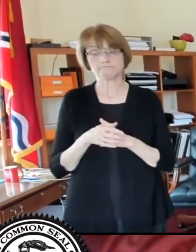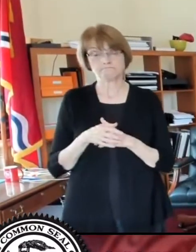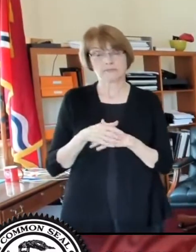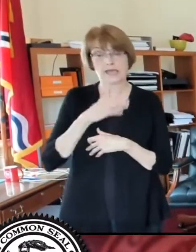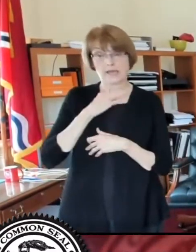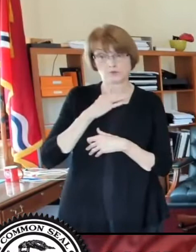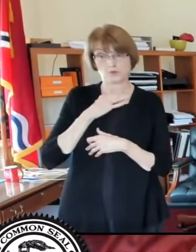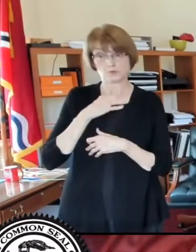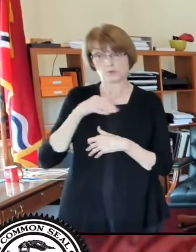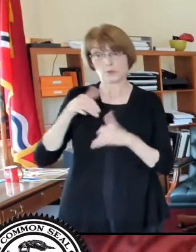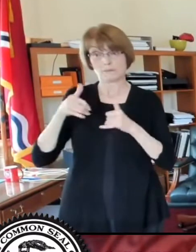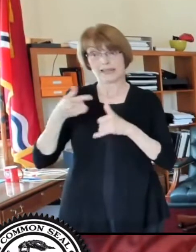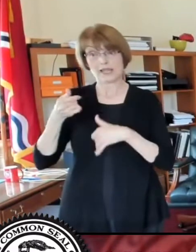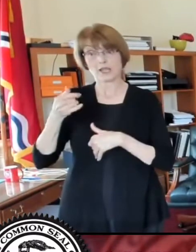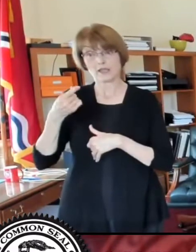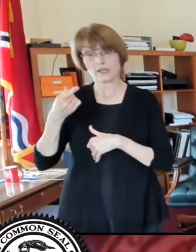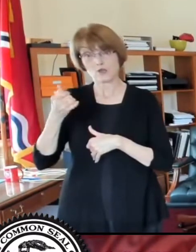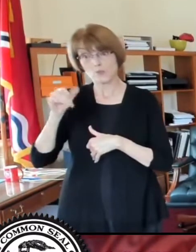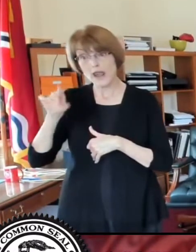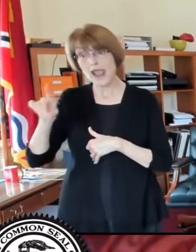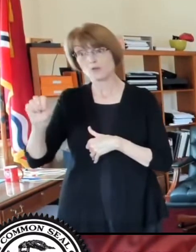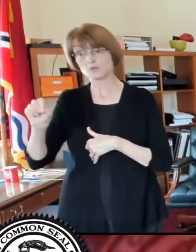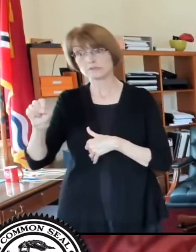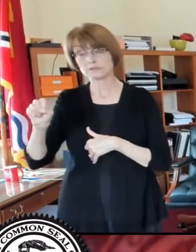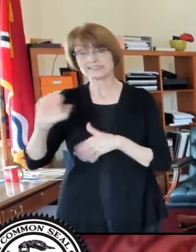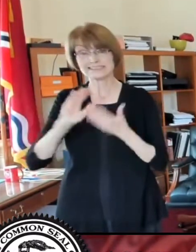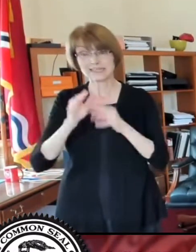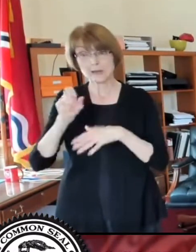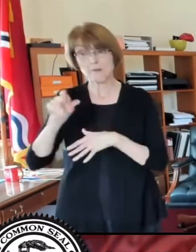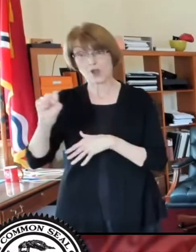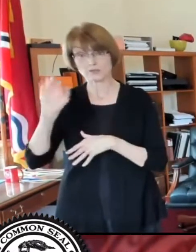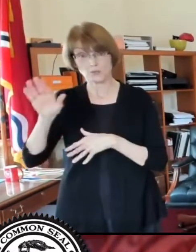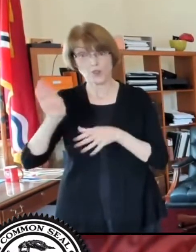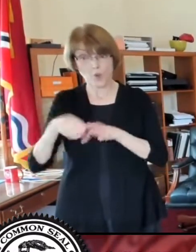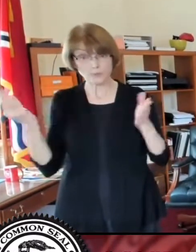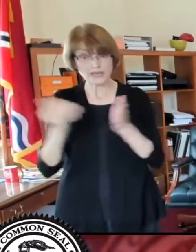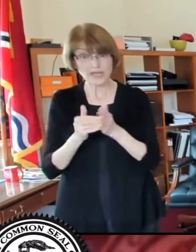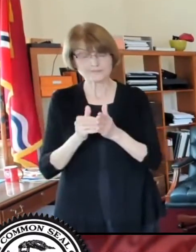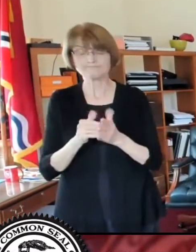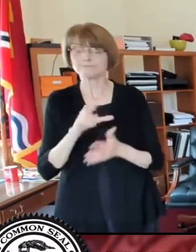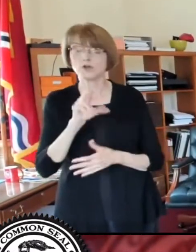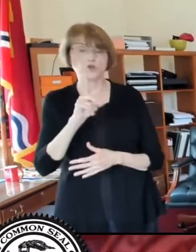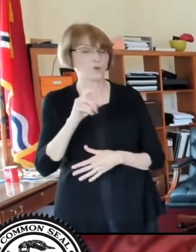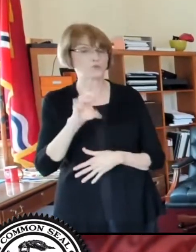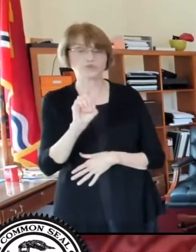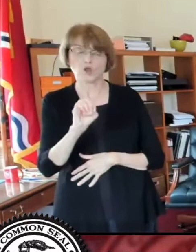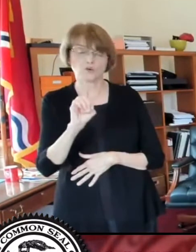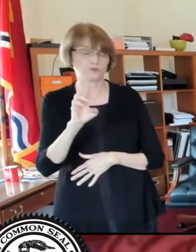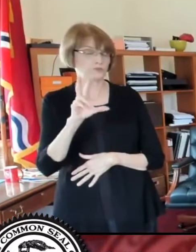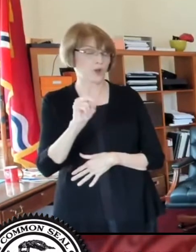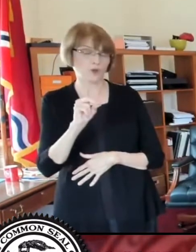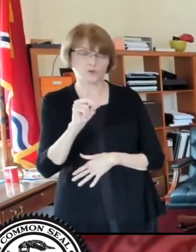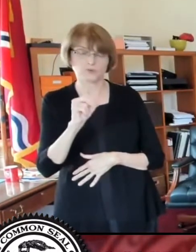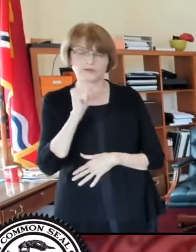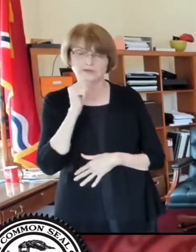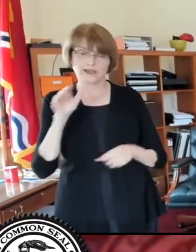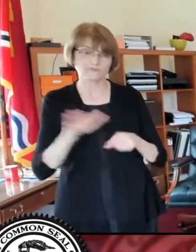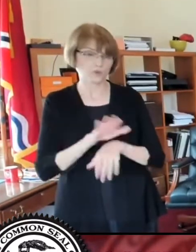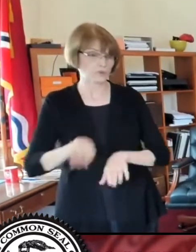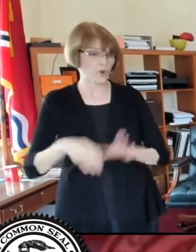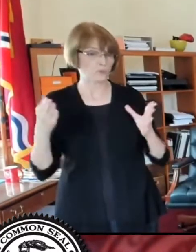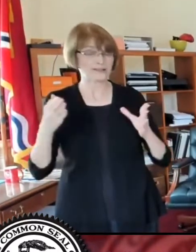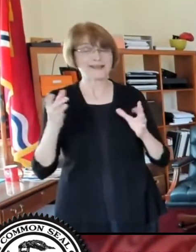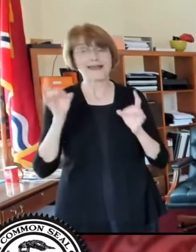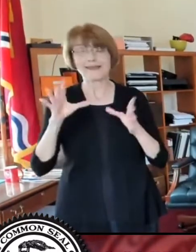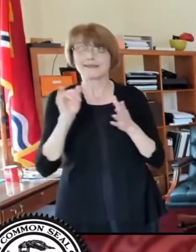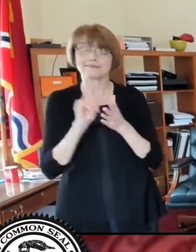reopening playgrounds in all of our city parks. No, Joe, there aren't. And, you know, I hate that.